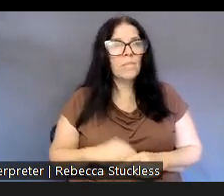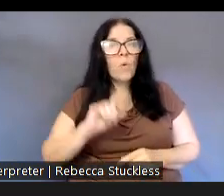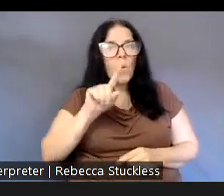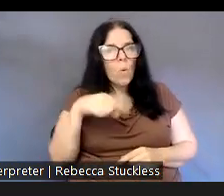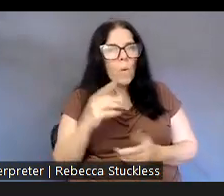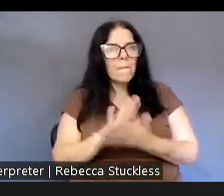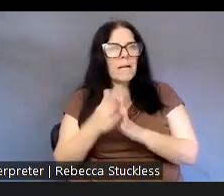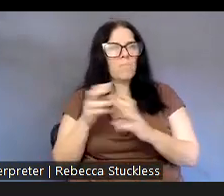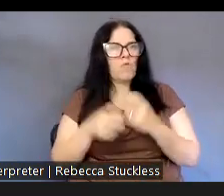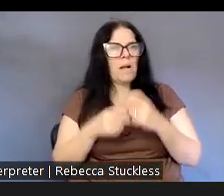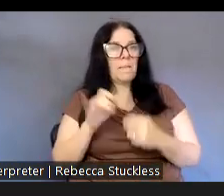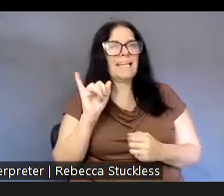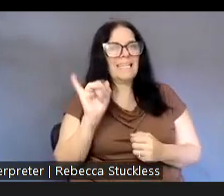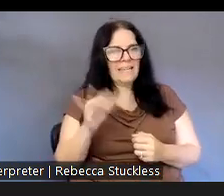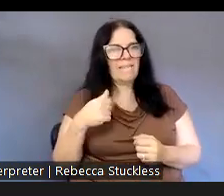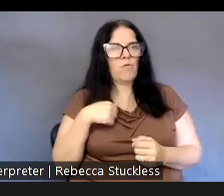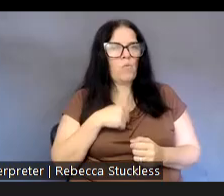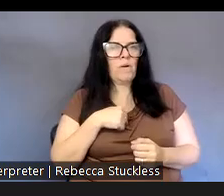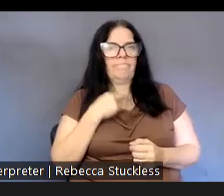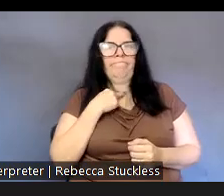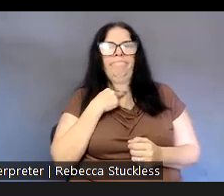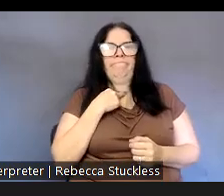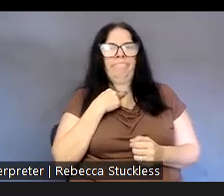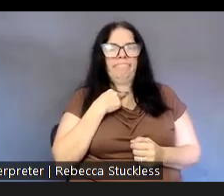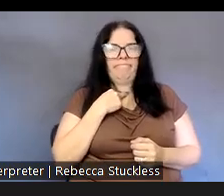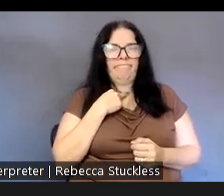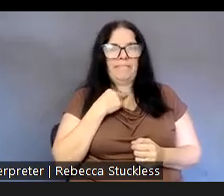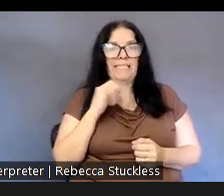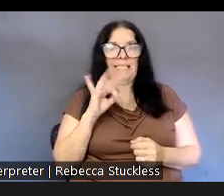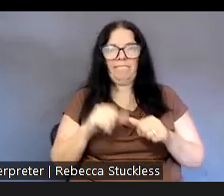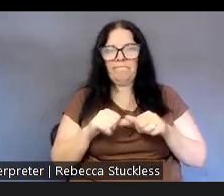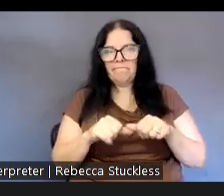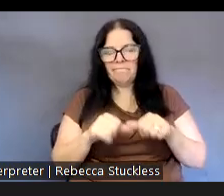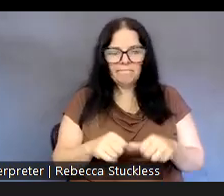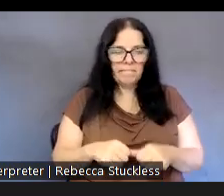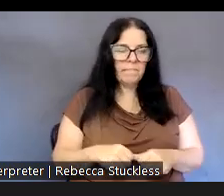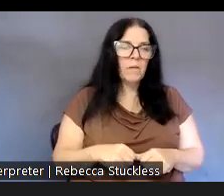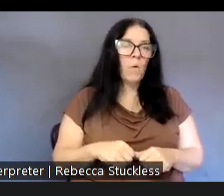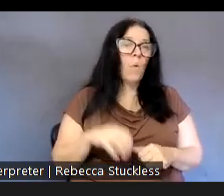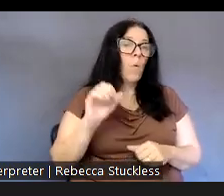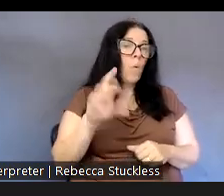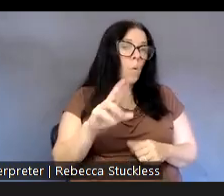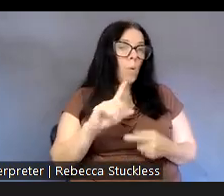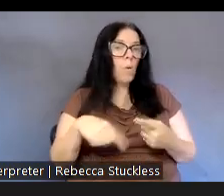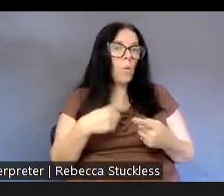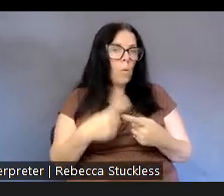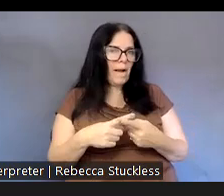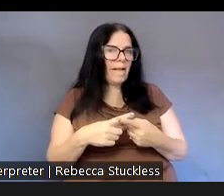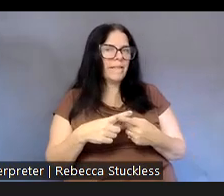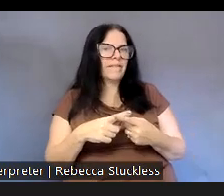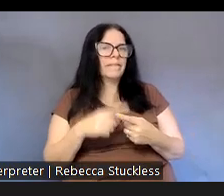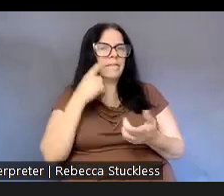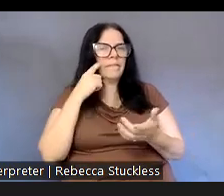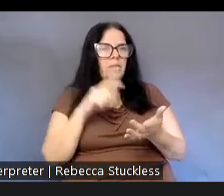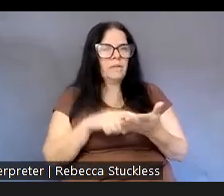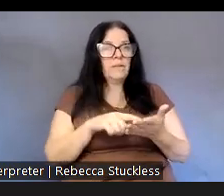when we get stuck in them, when they become pervasive, or when they get acted out in